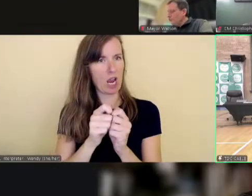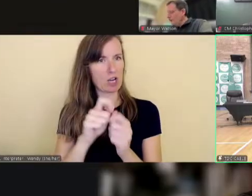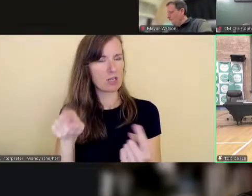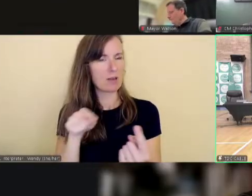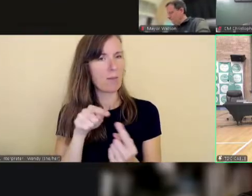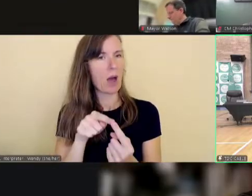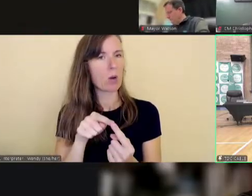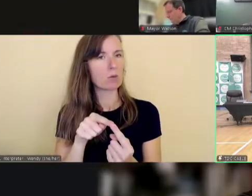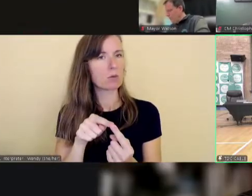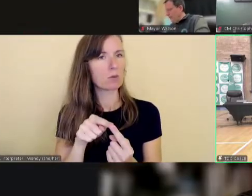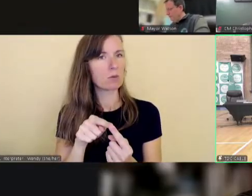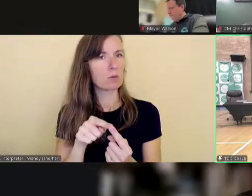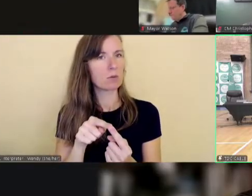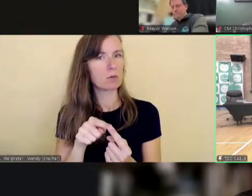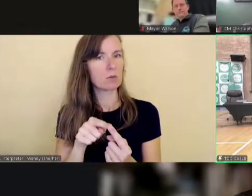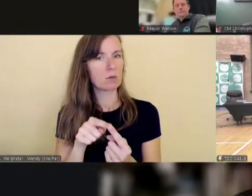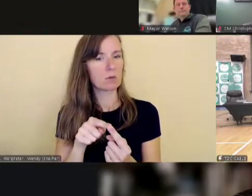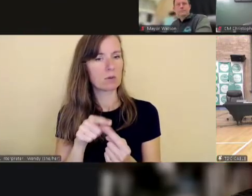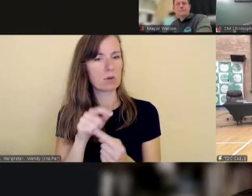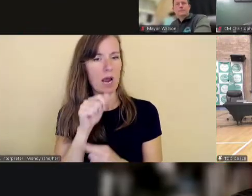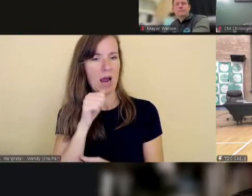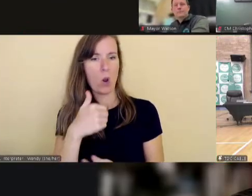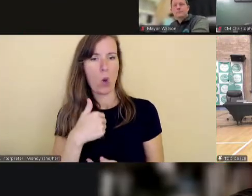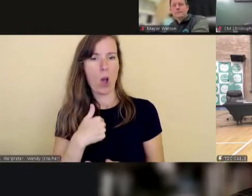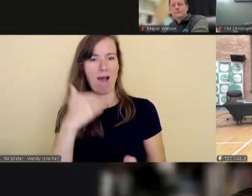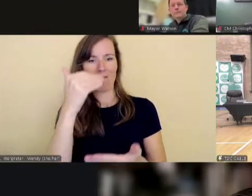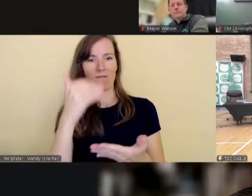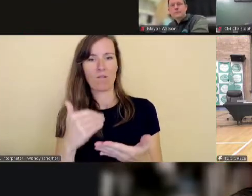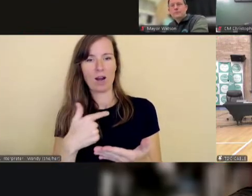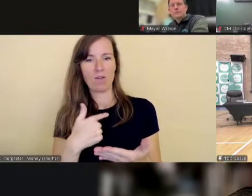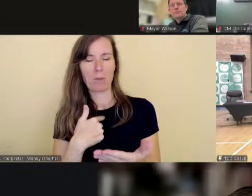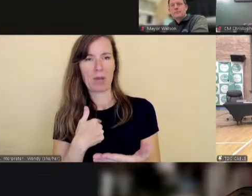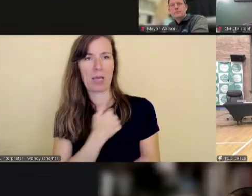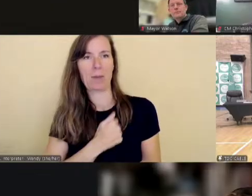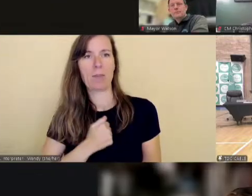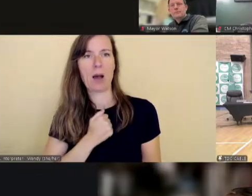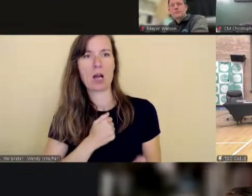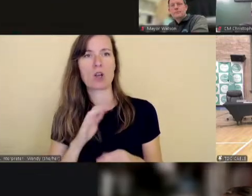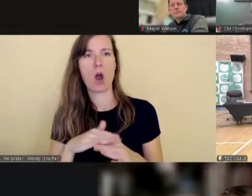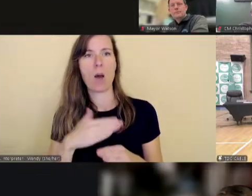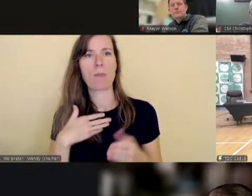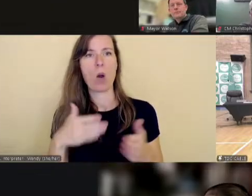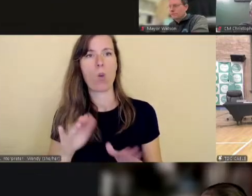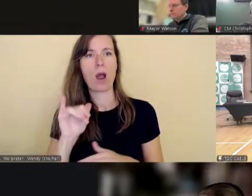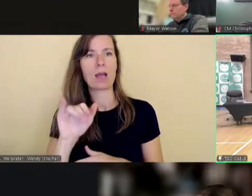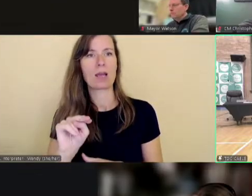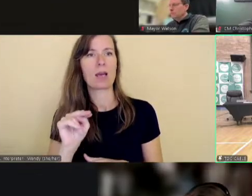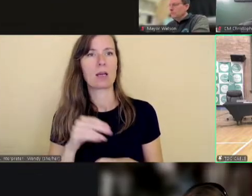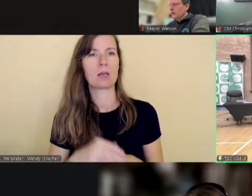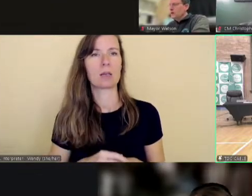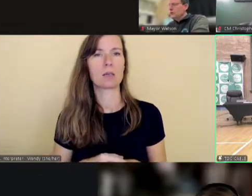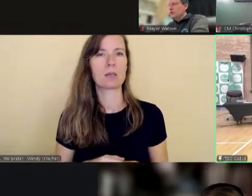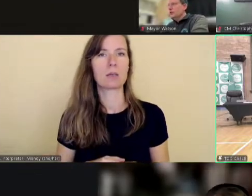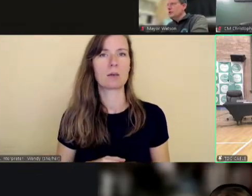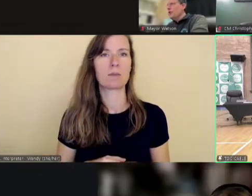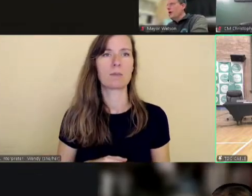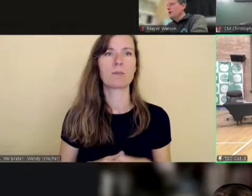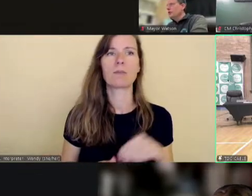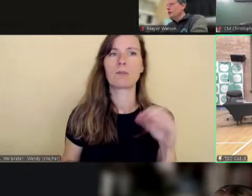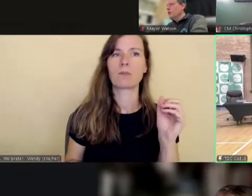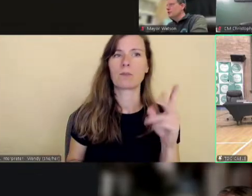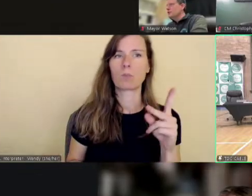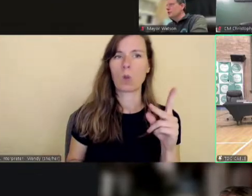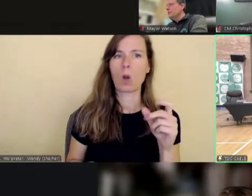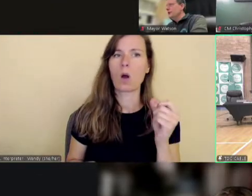It was my And I don't recollection. have the documents right in front of me, so that I apologize about that. I'm on my way in. Understood. So I took